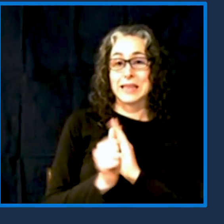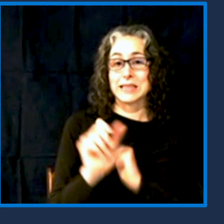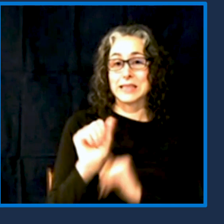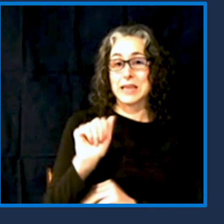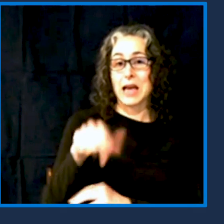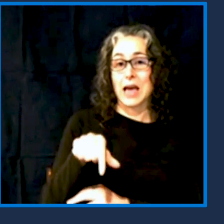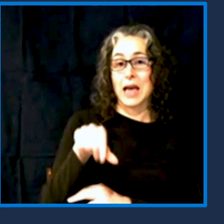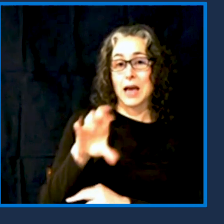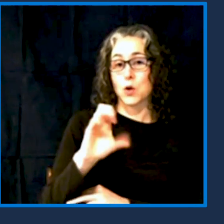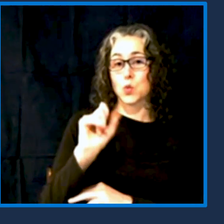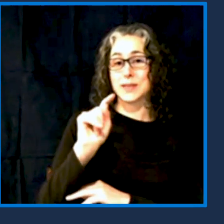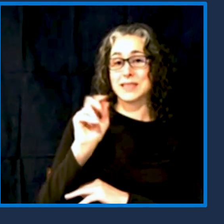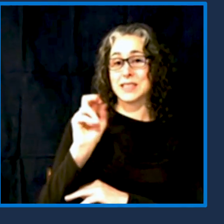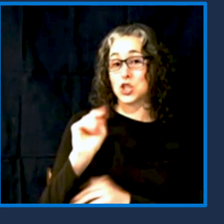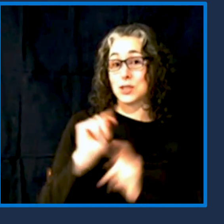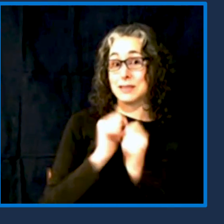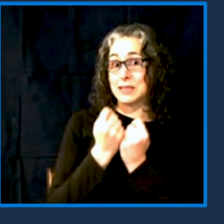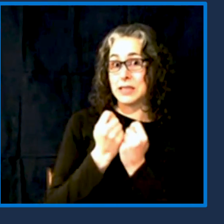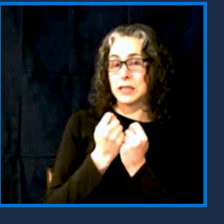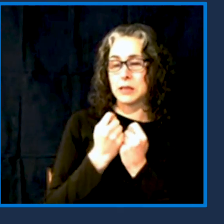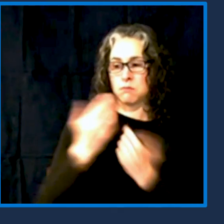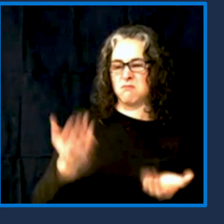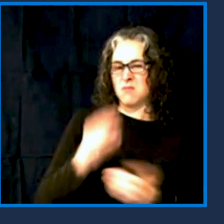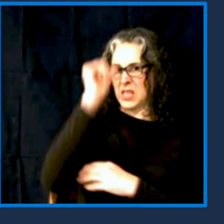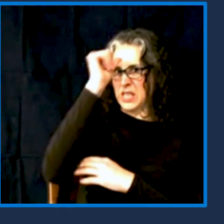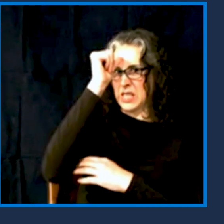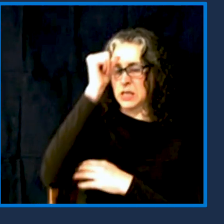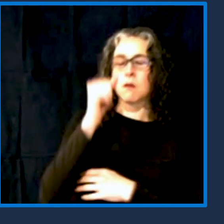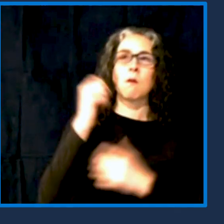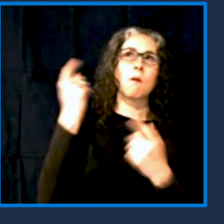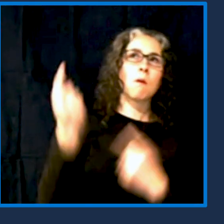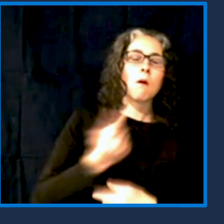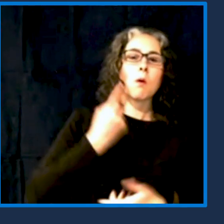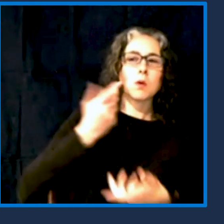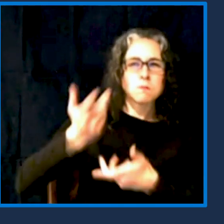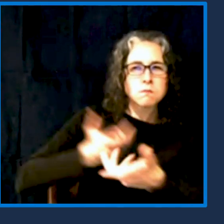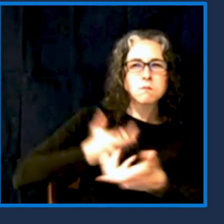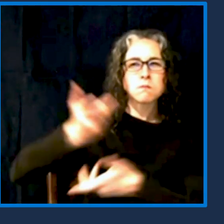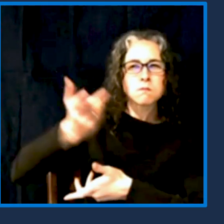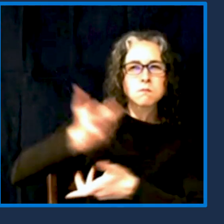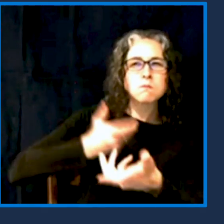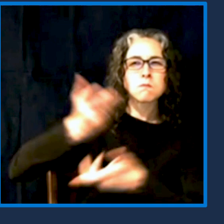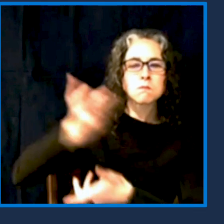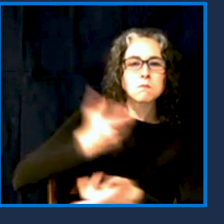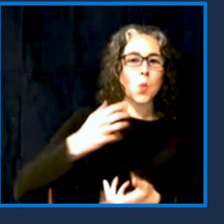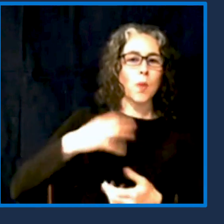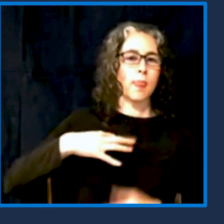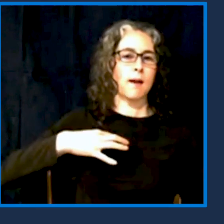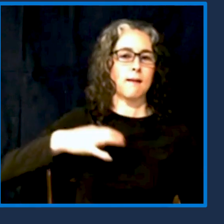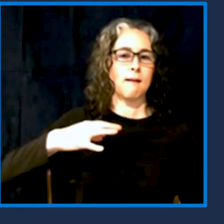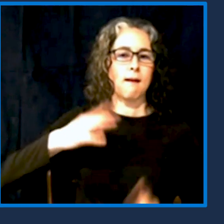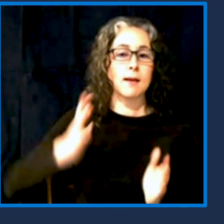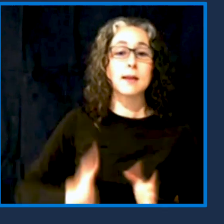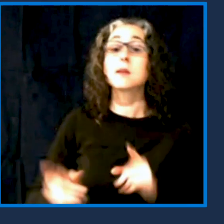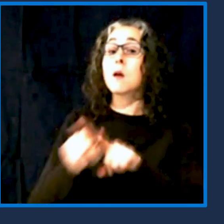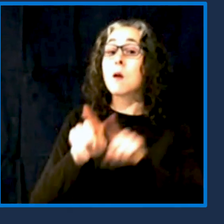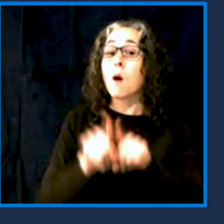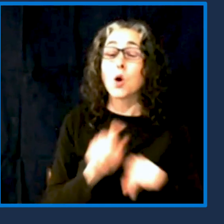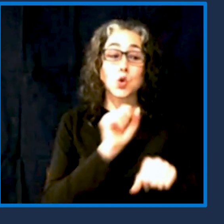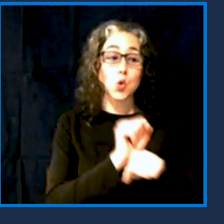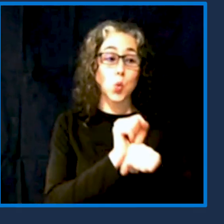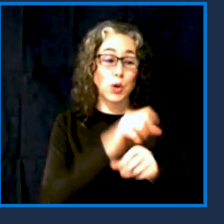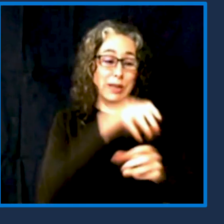at Microsoft India constantly engage in conversations with candidates and work internally